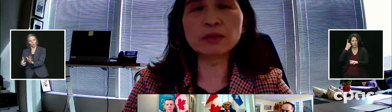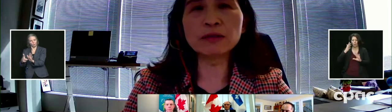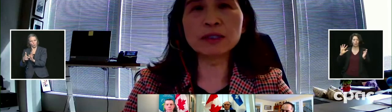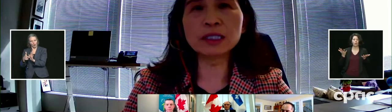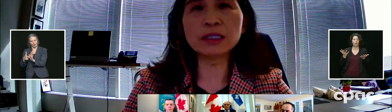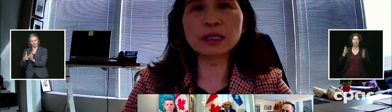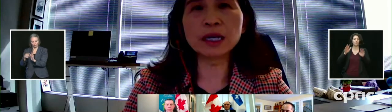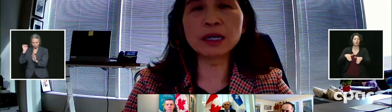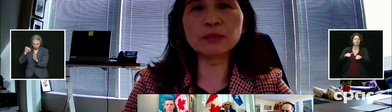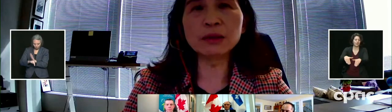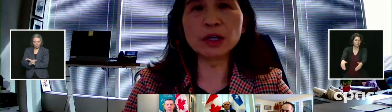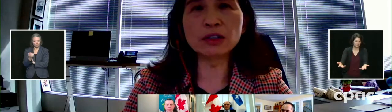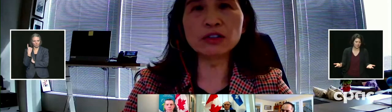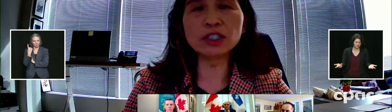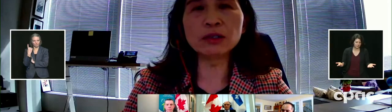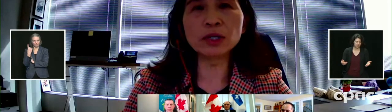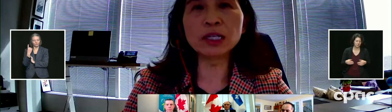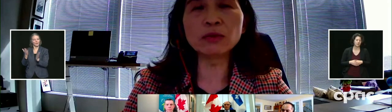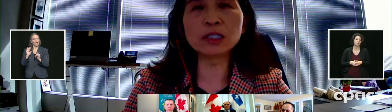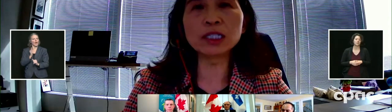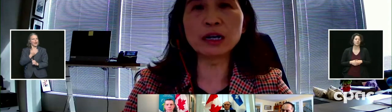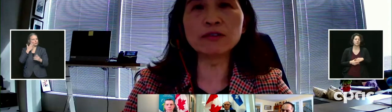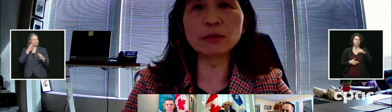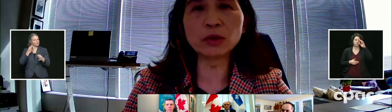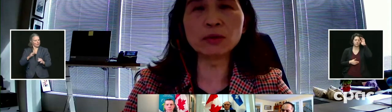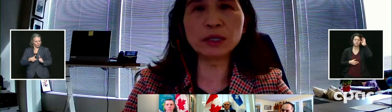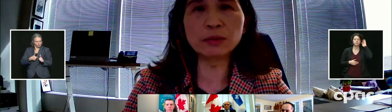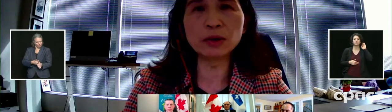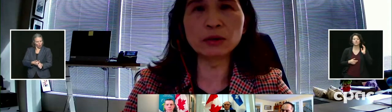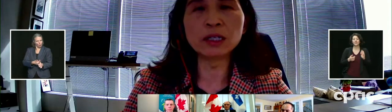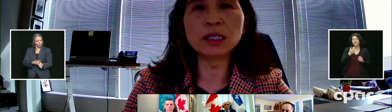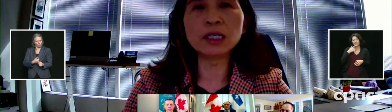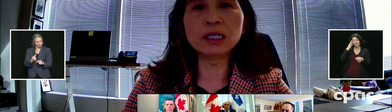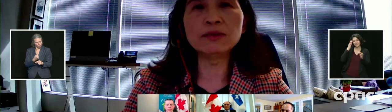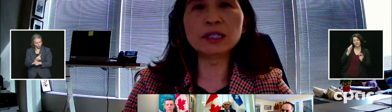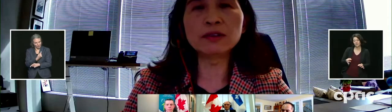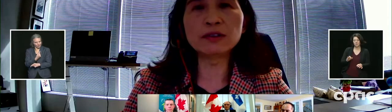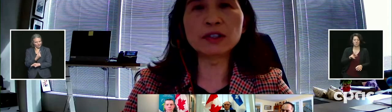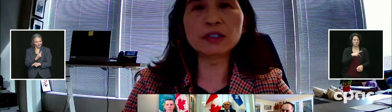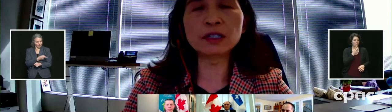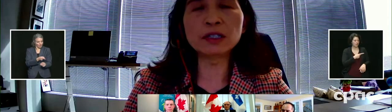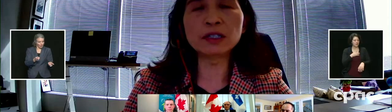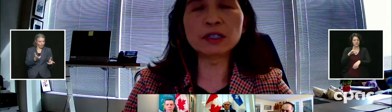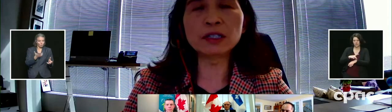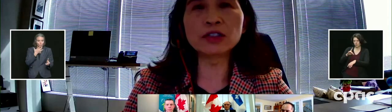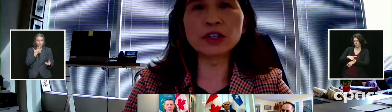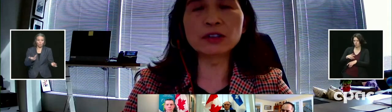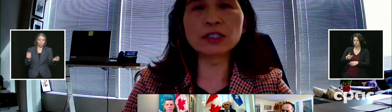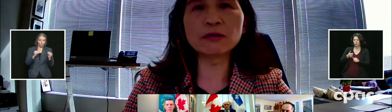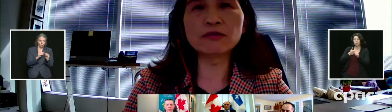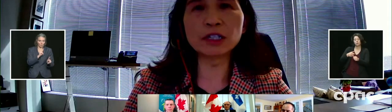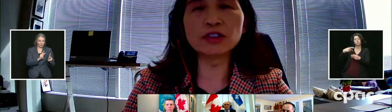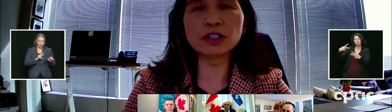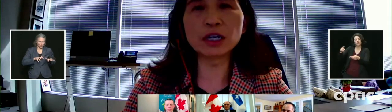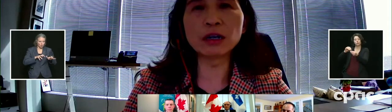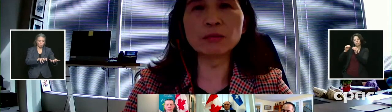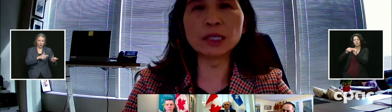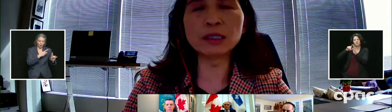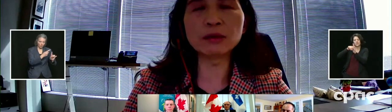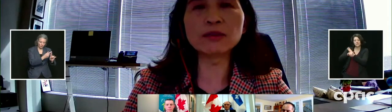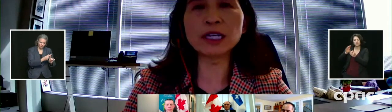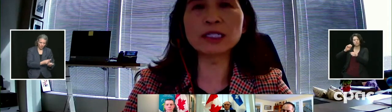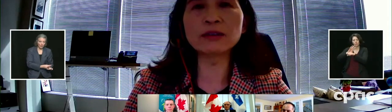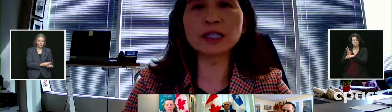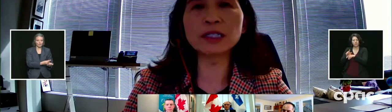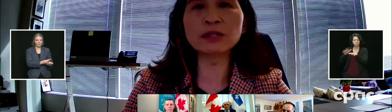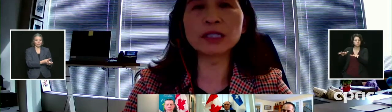the province's epidemiology, where they want to cover more people, even if the first dose coverage in terms